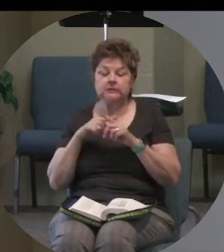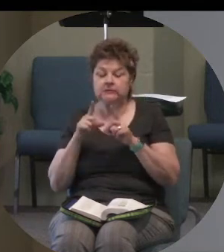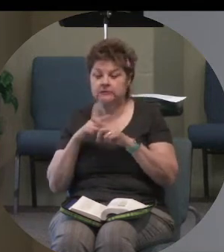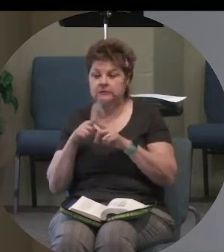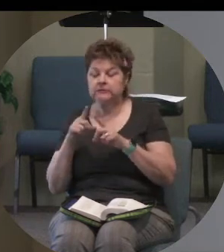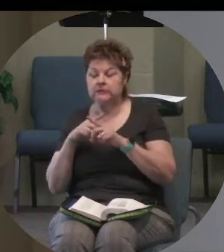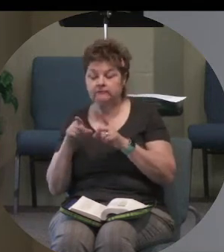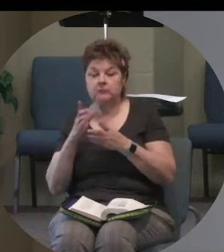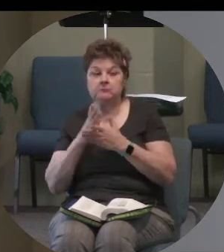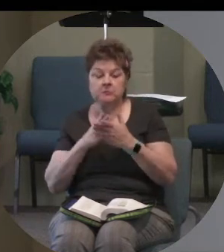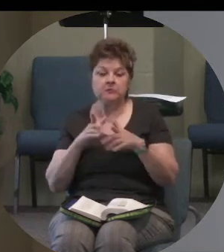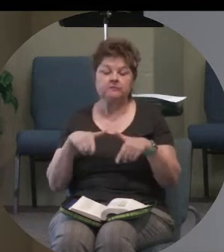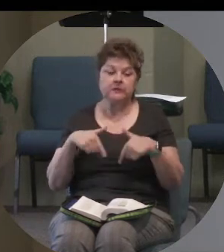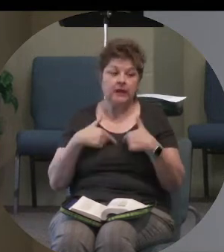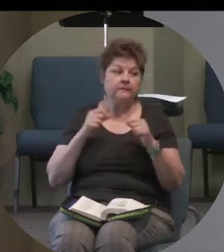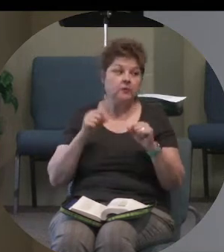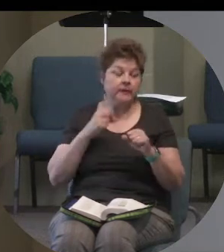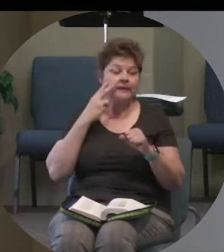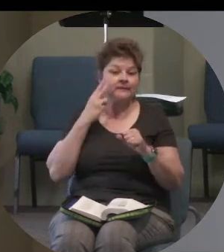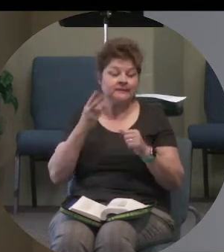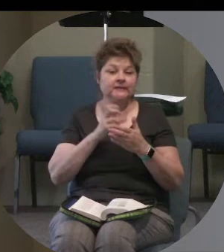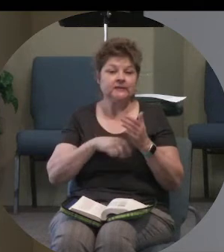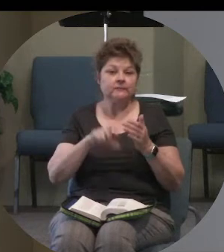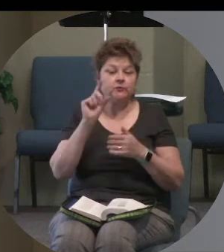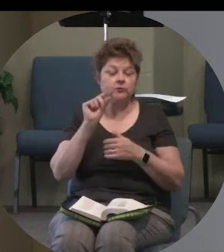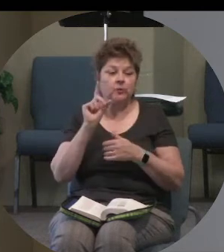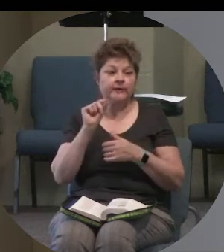his life, we can see in chapter 20